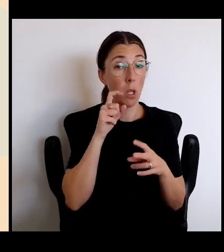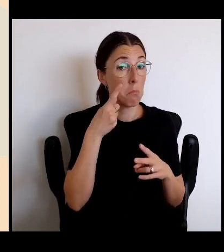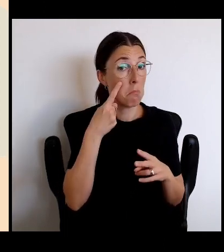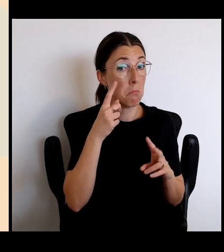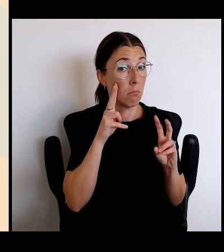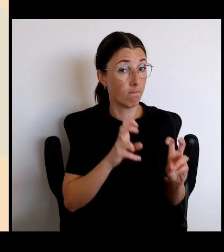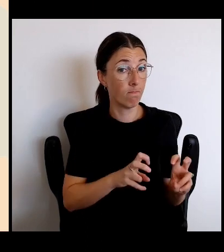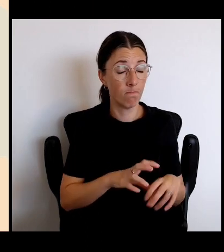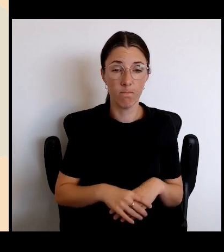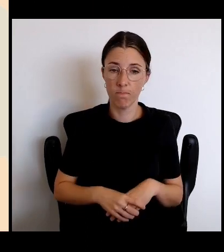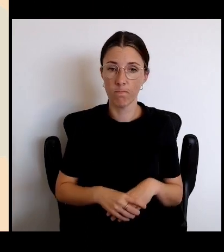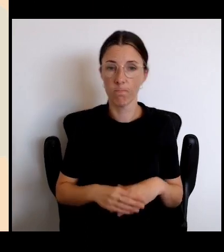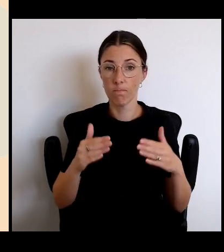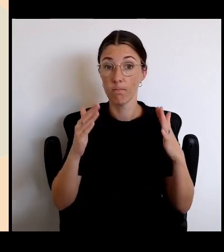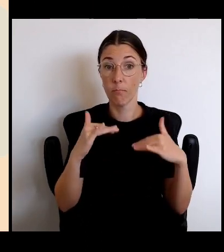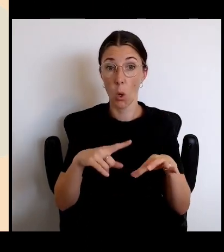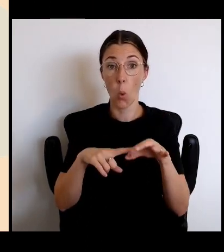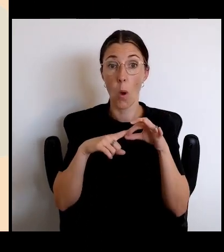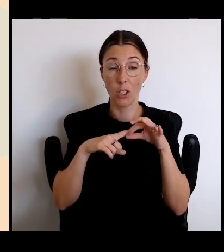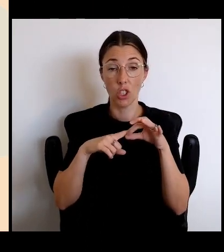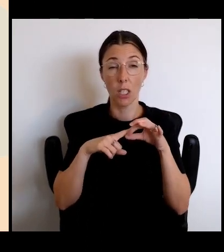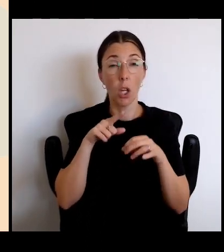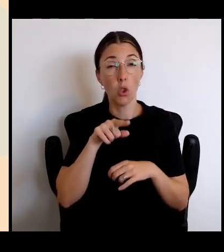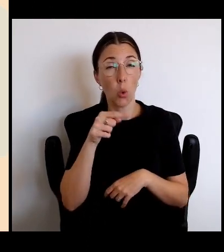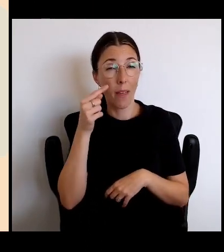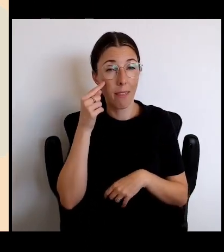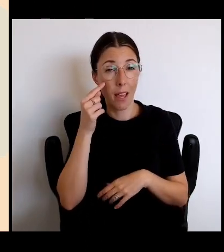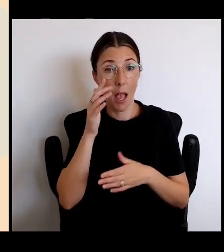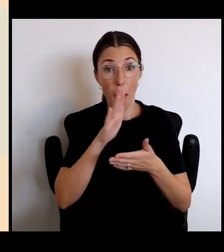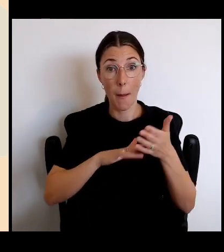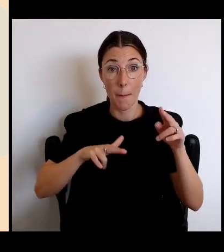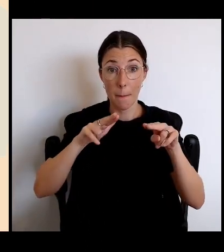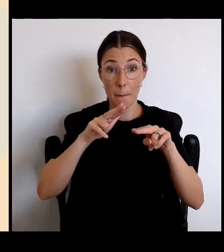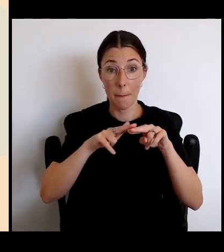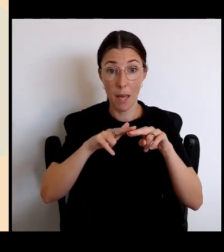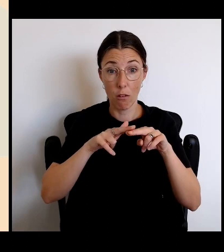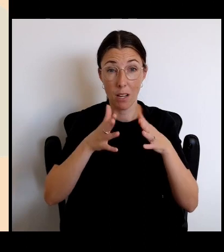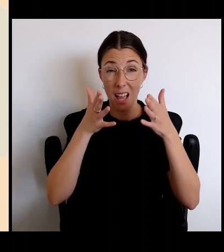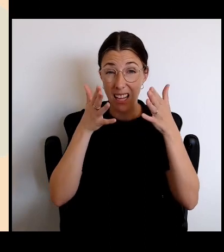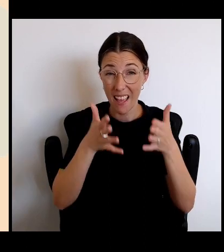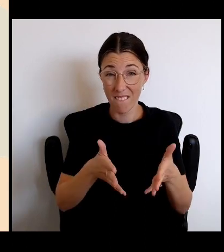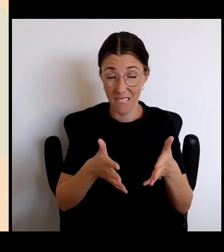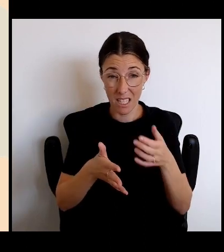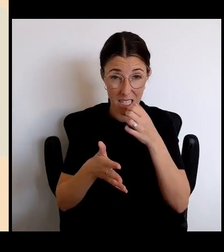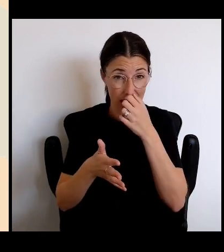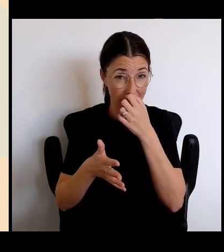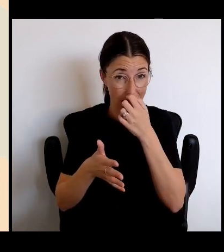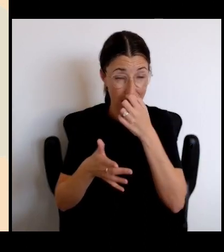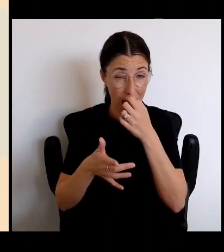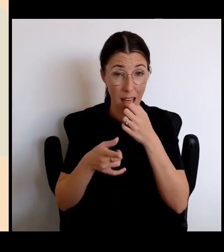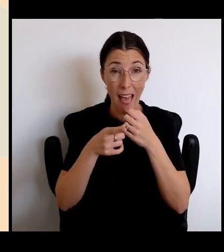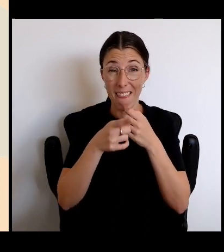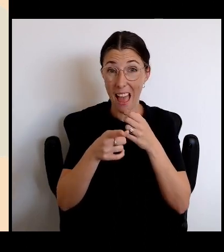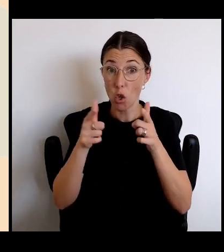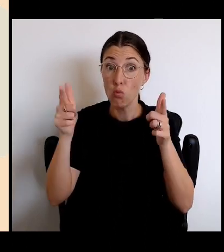Question from Tara. Do you think parental consent reduced the vaping cohort who responded?